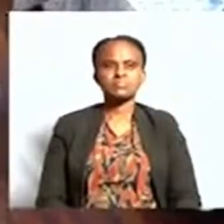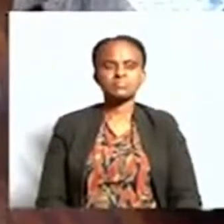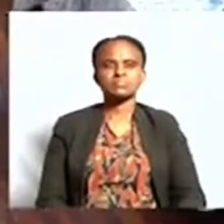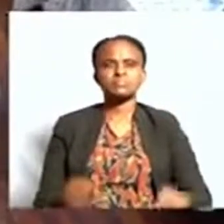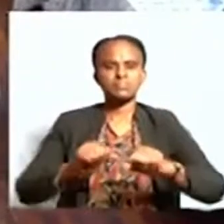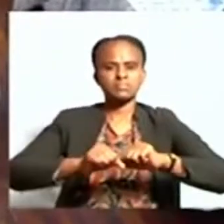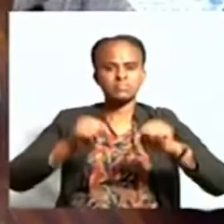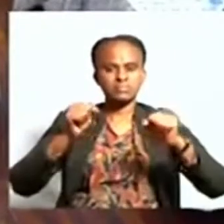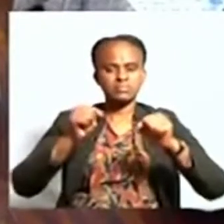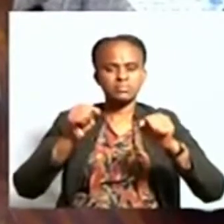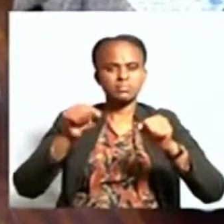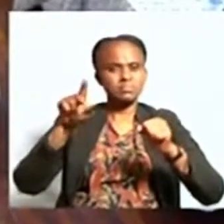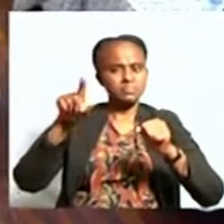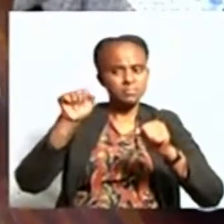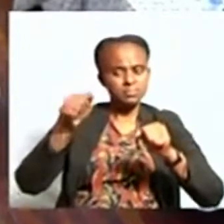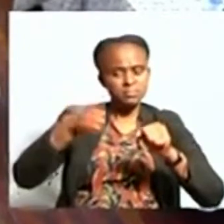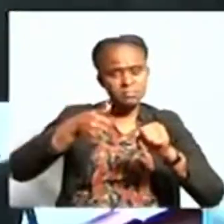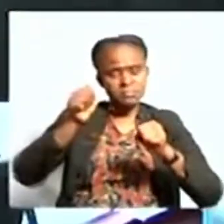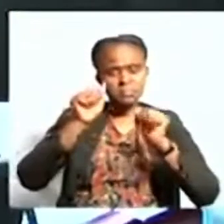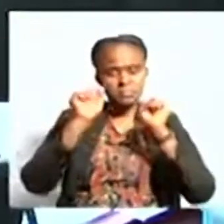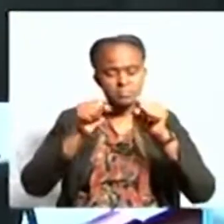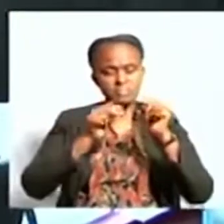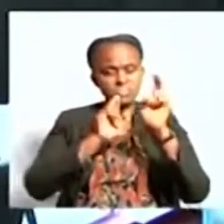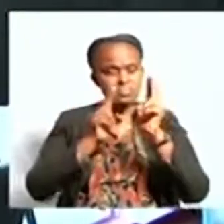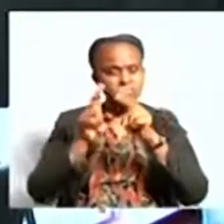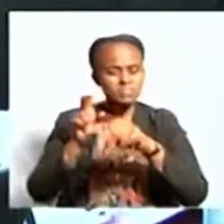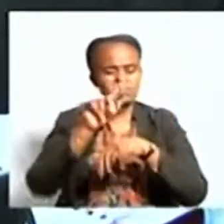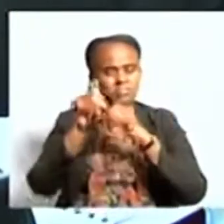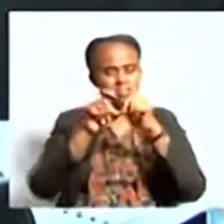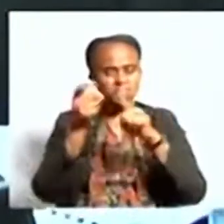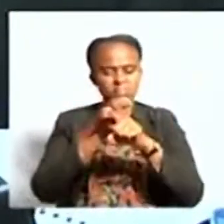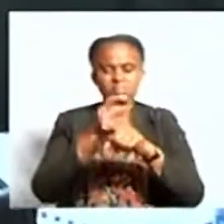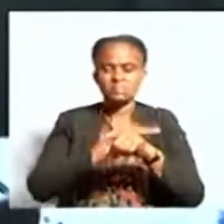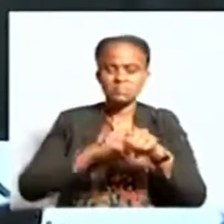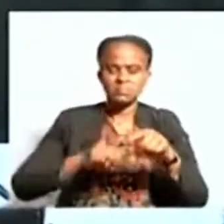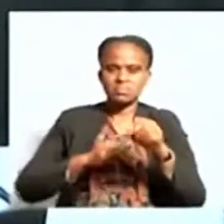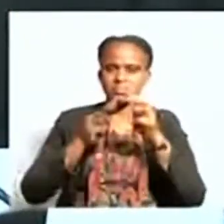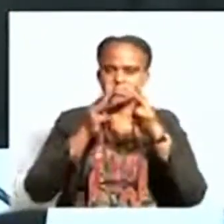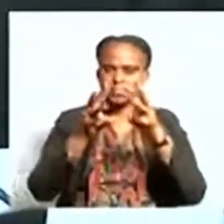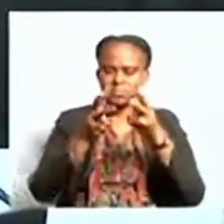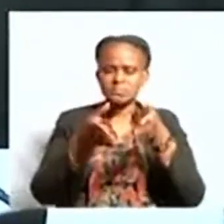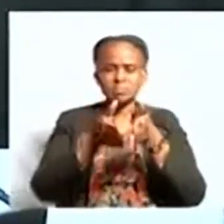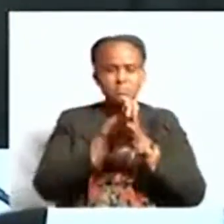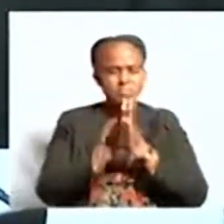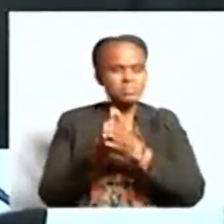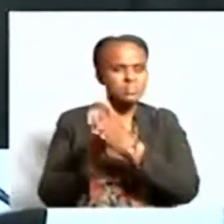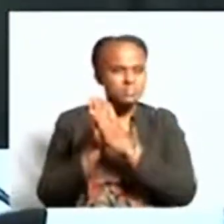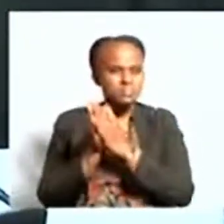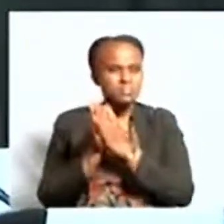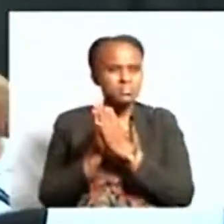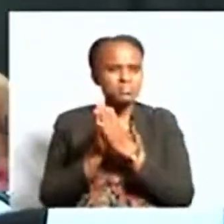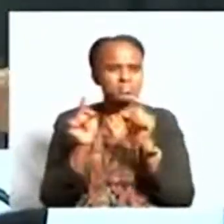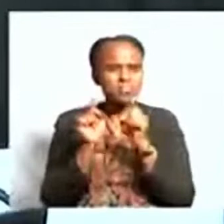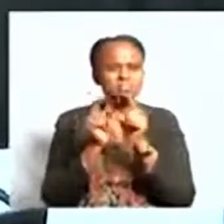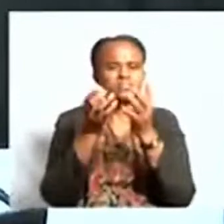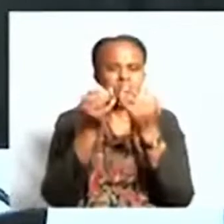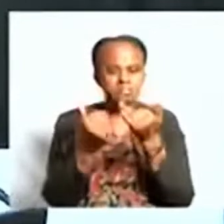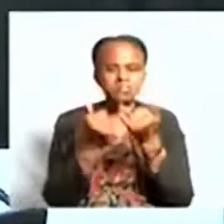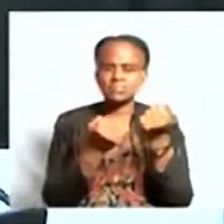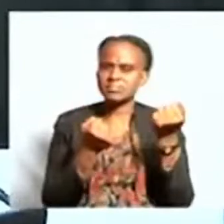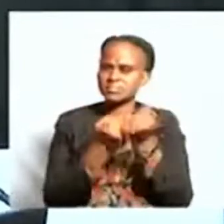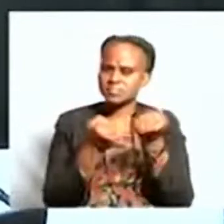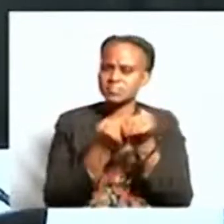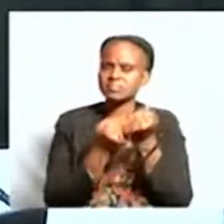CEO, through the PS, can you respond to the questions from the members according to the way they've been asked? And we also want the